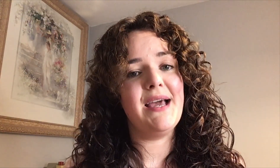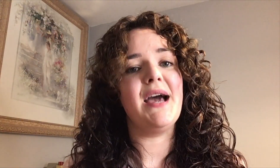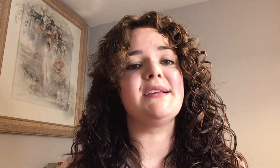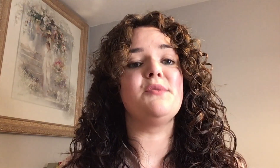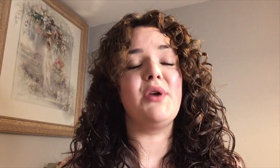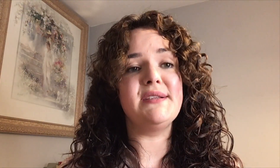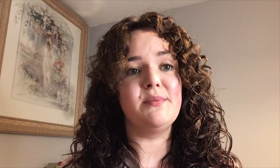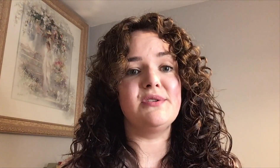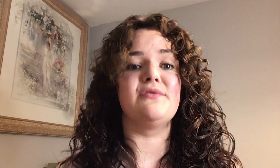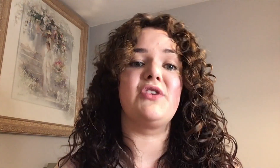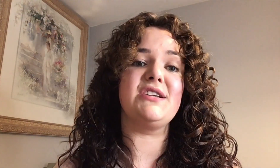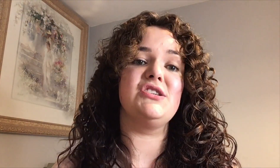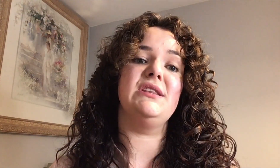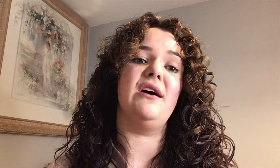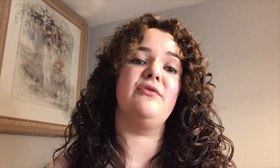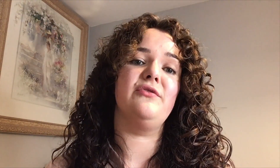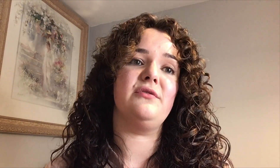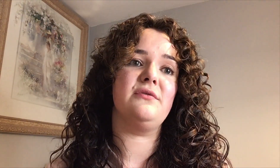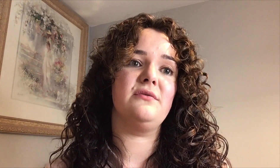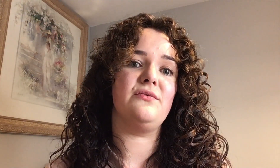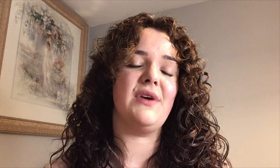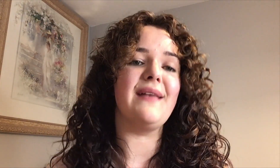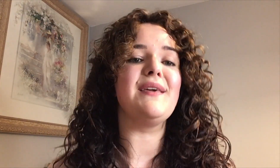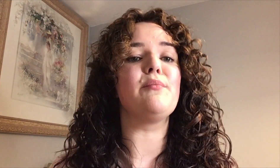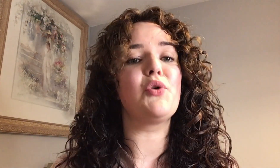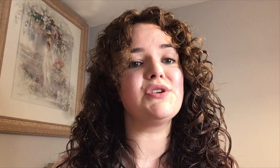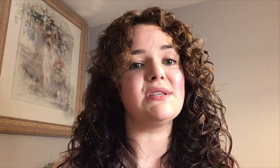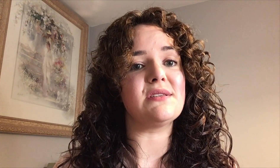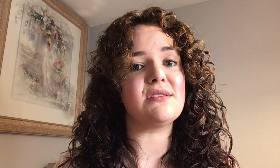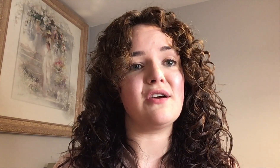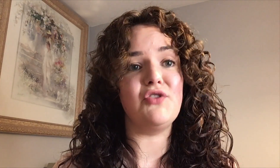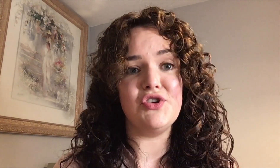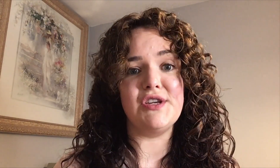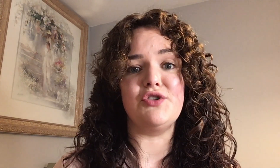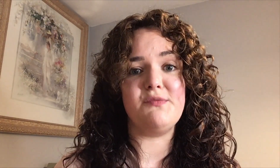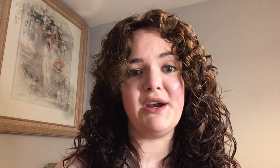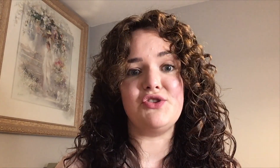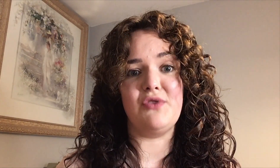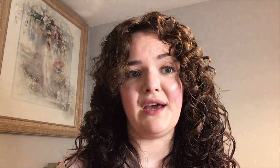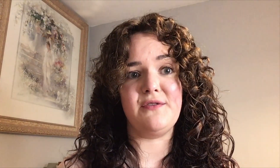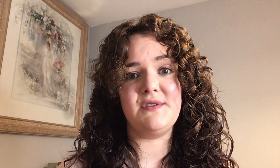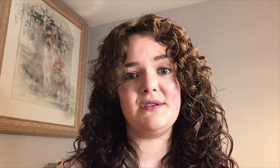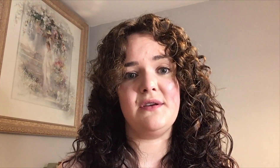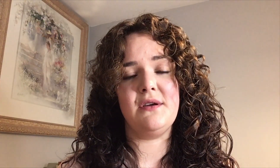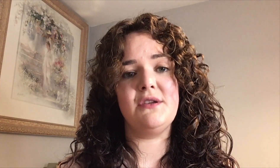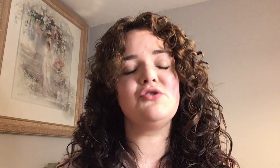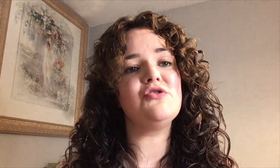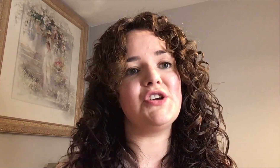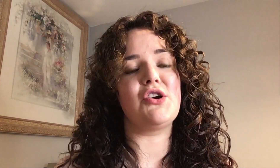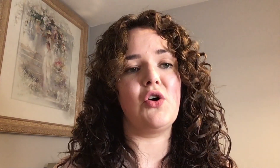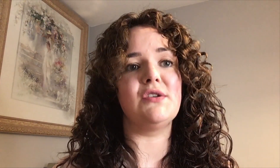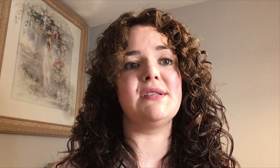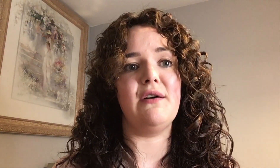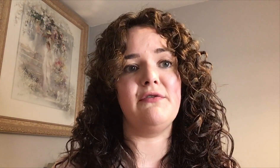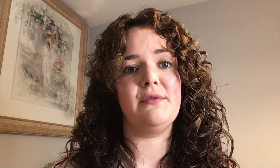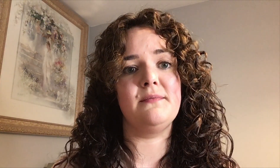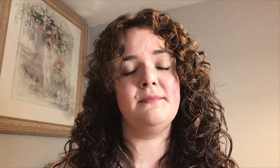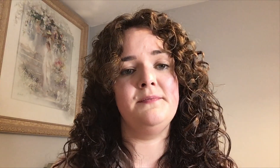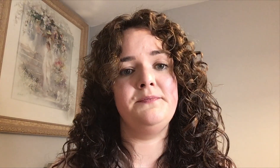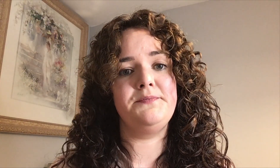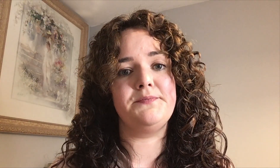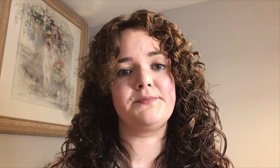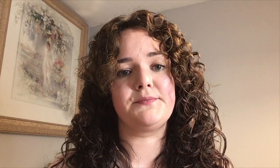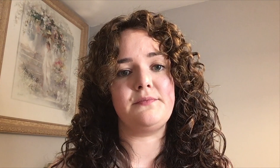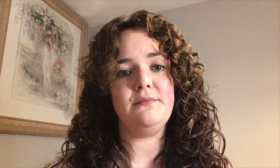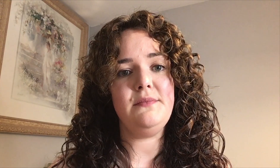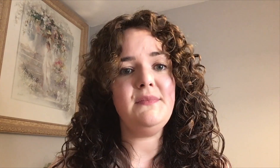sees as the principles of Christian love and the importance of using your spiritual gifts to share God's love.